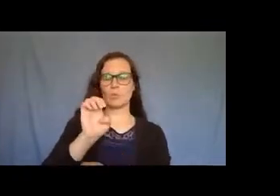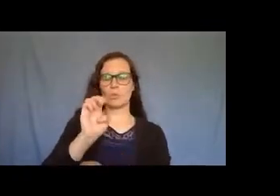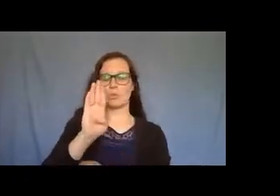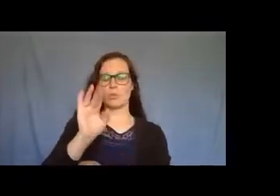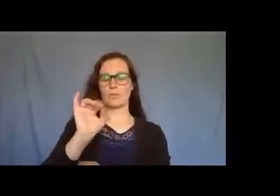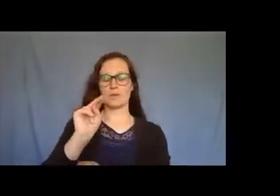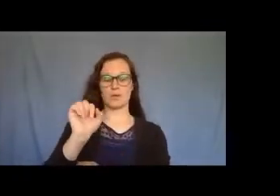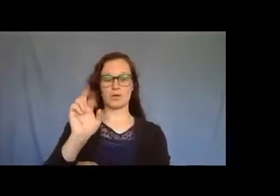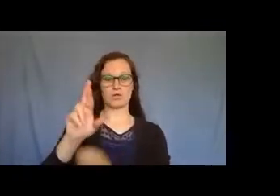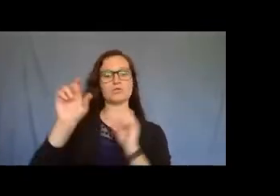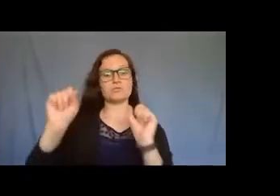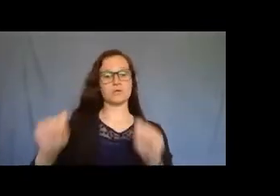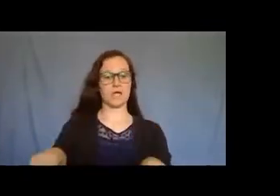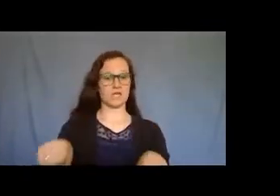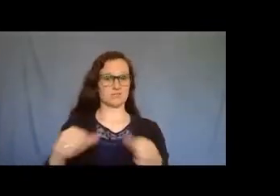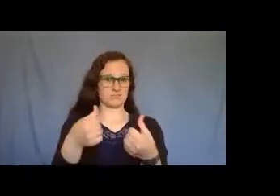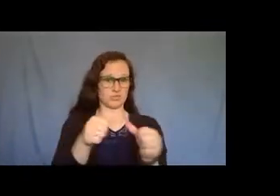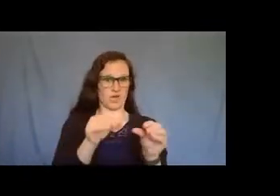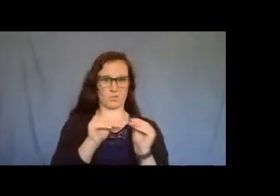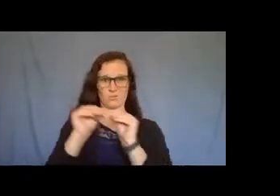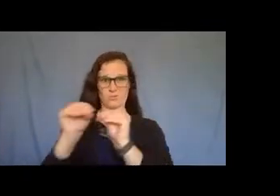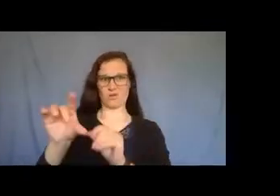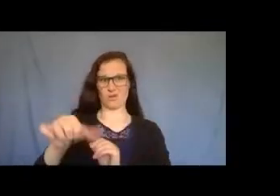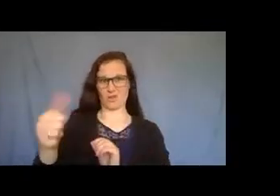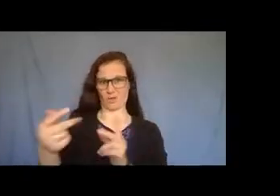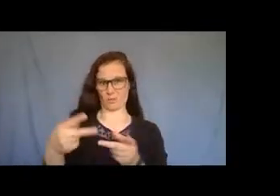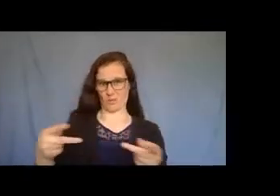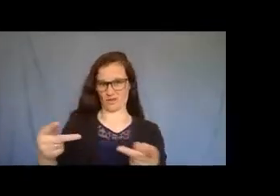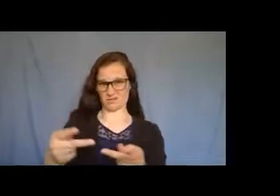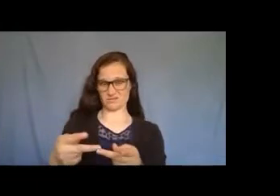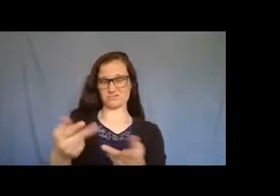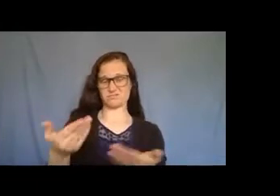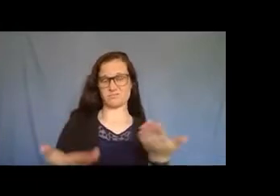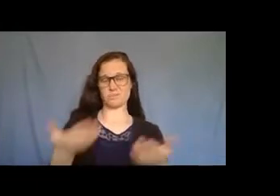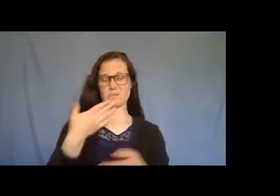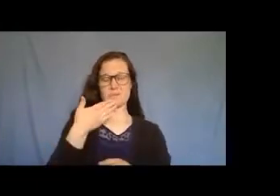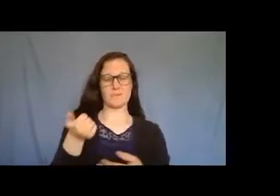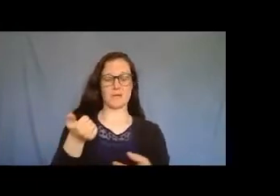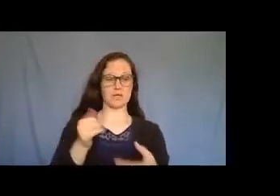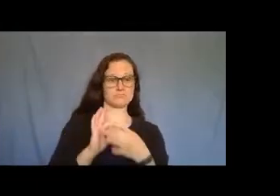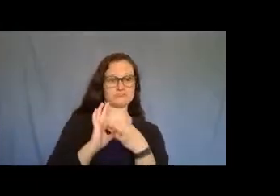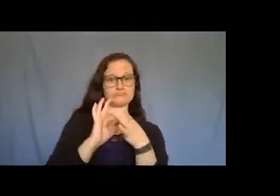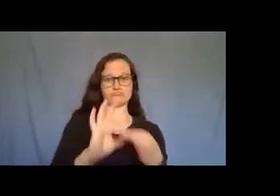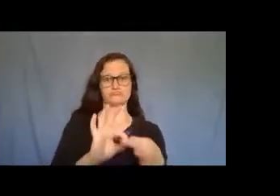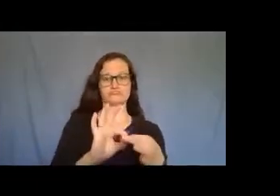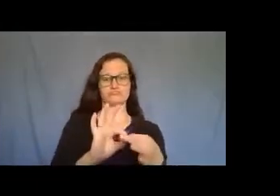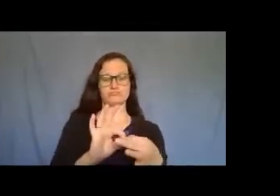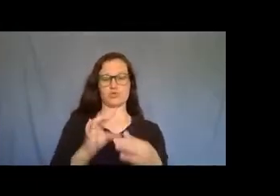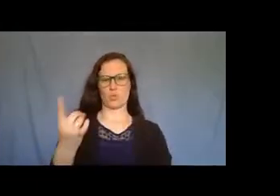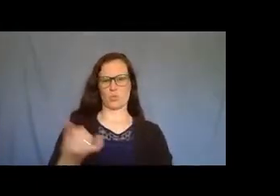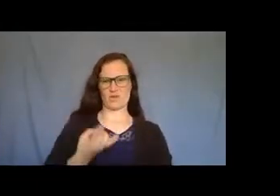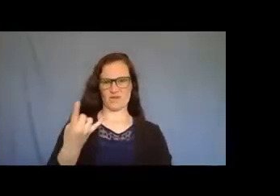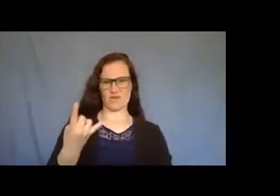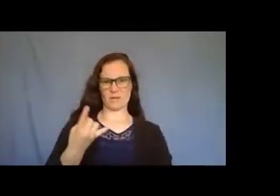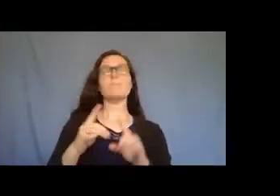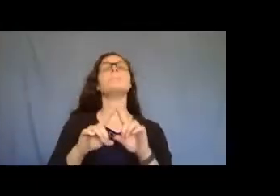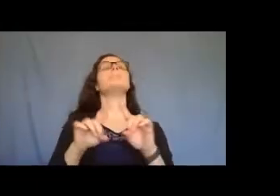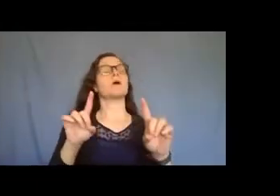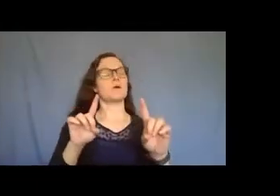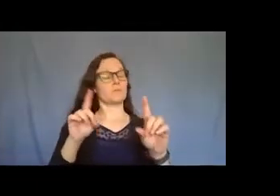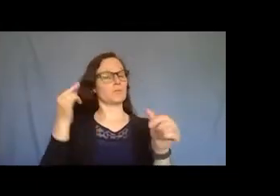to another location that might have better internet connection, although please do remember to continue to